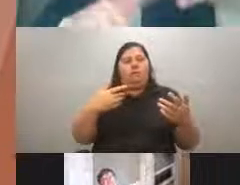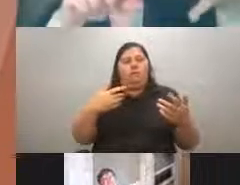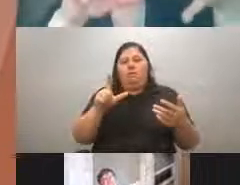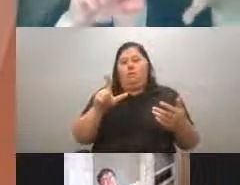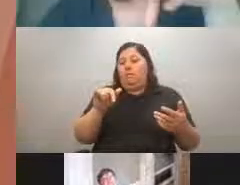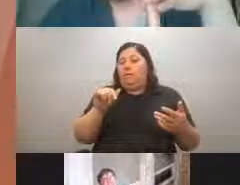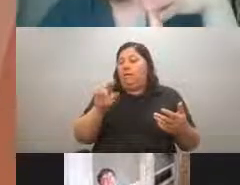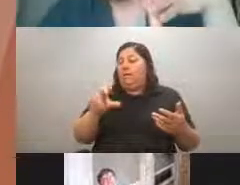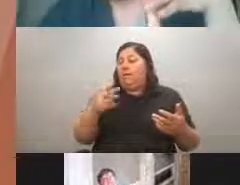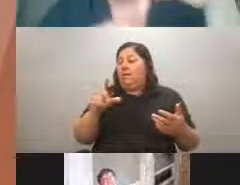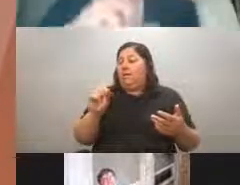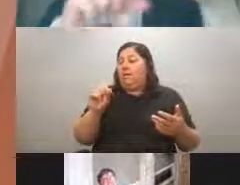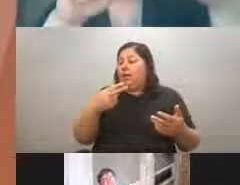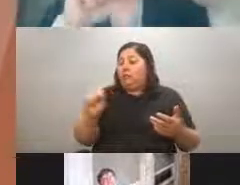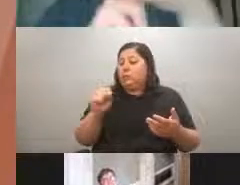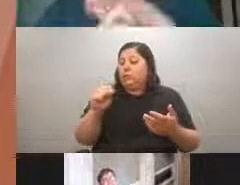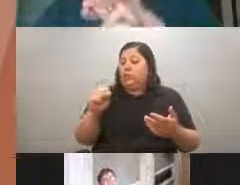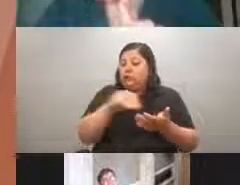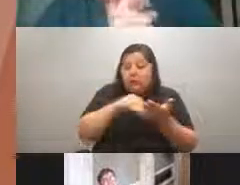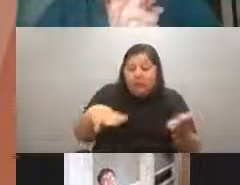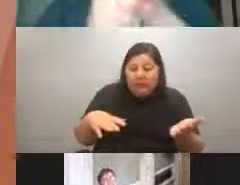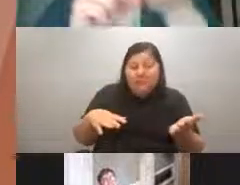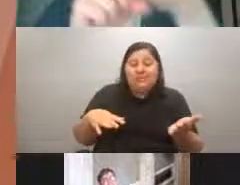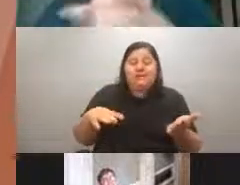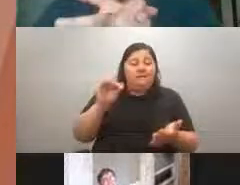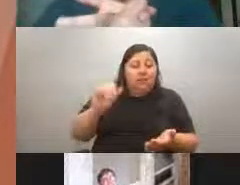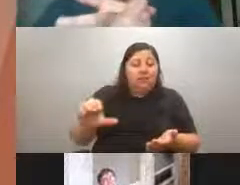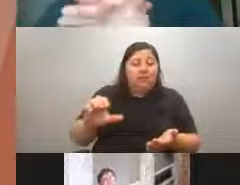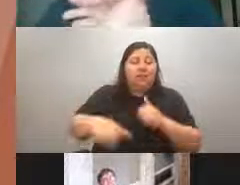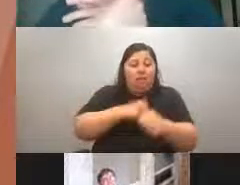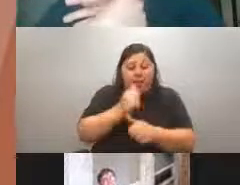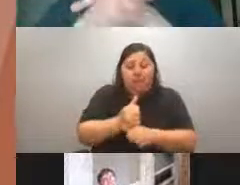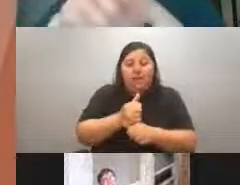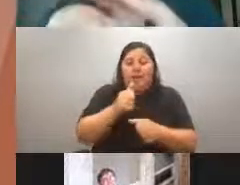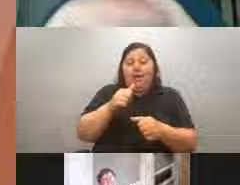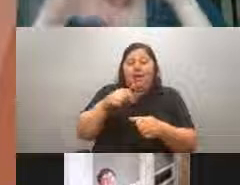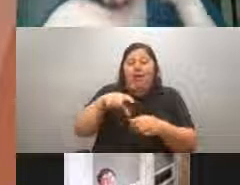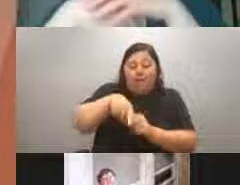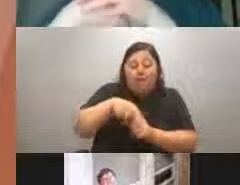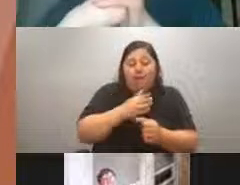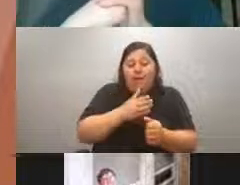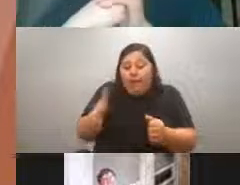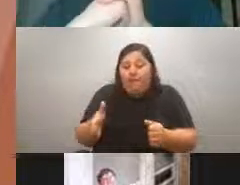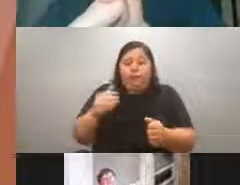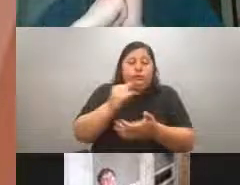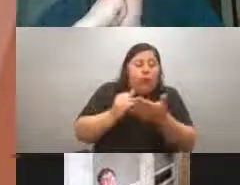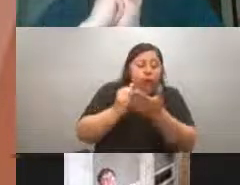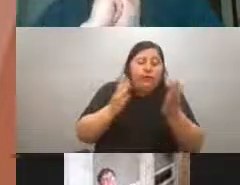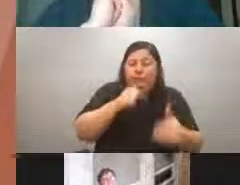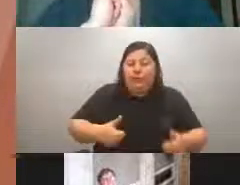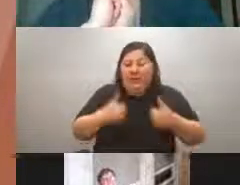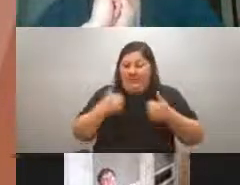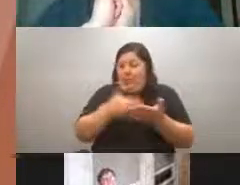youth, faculty, alum, and then neighbors, artists that live in the area.